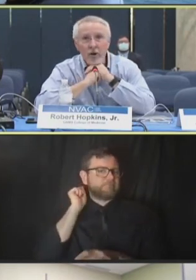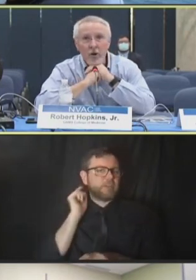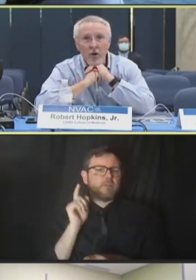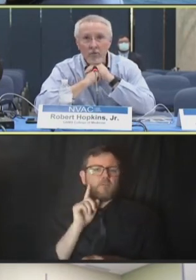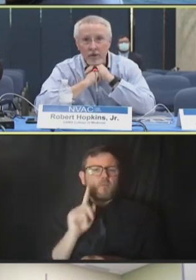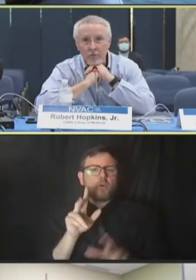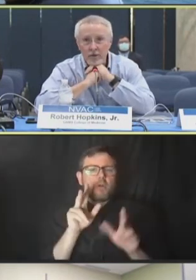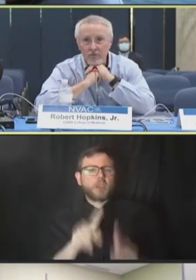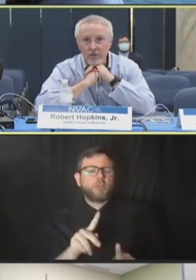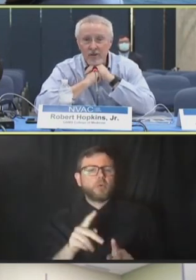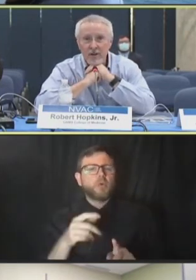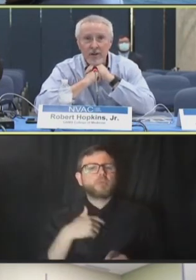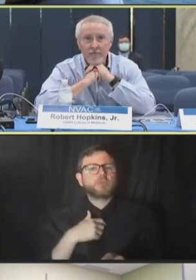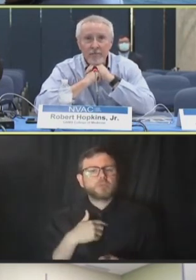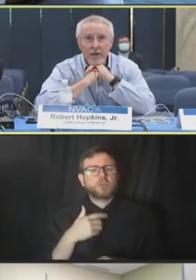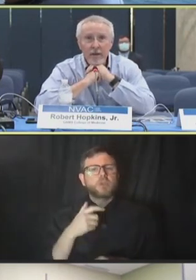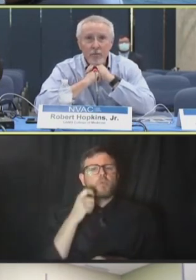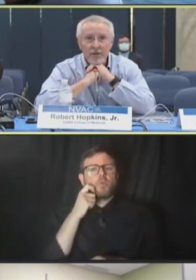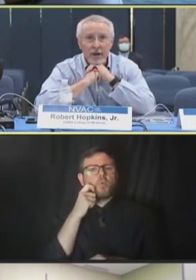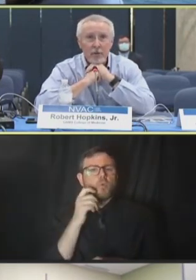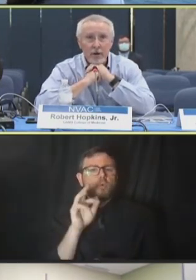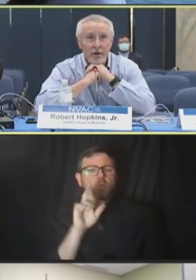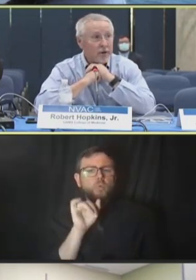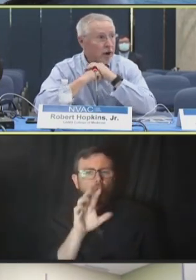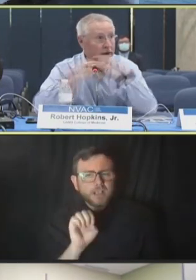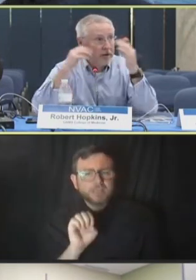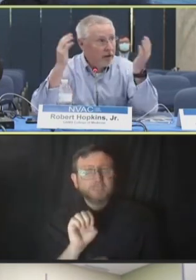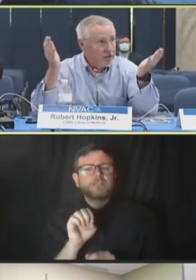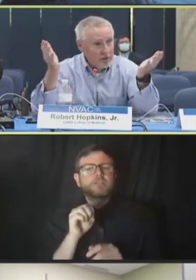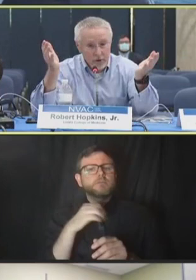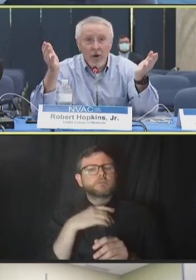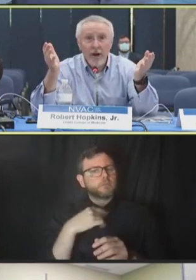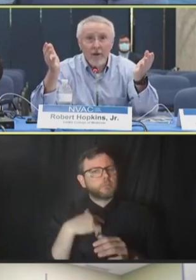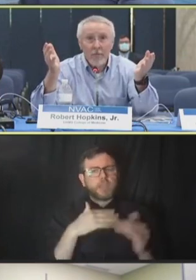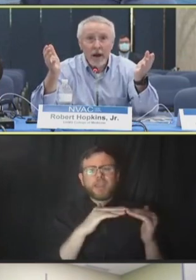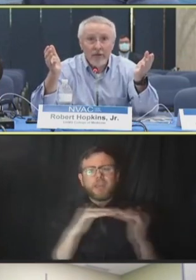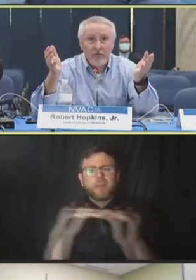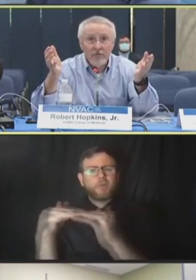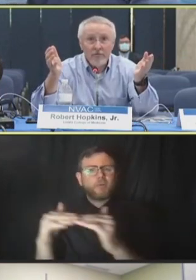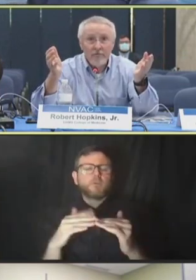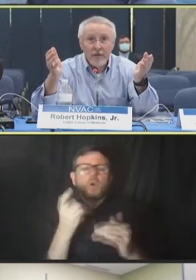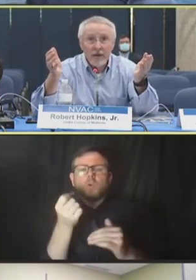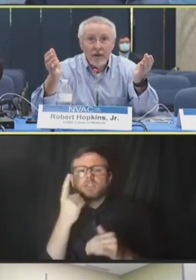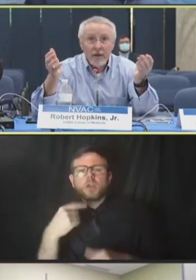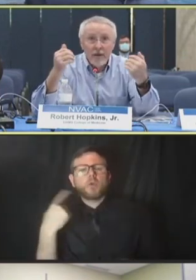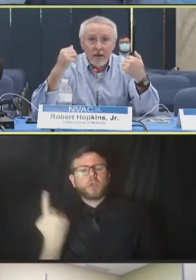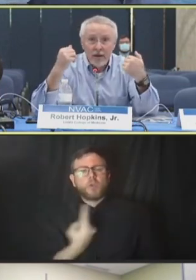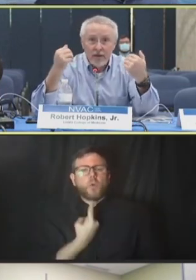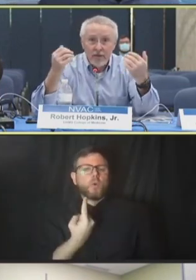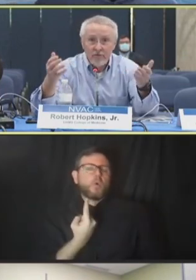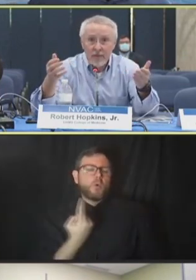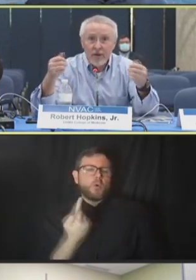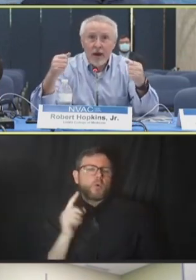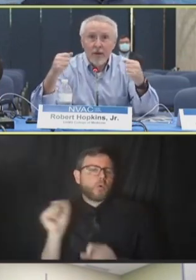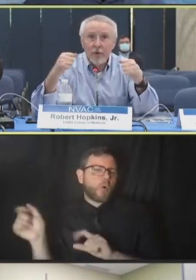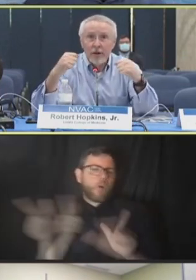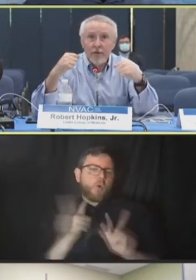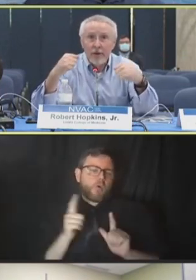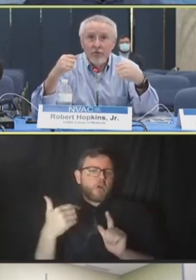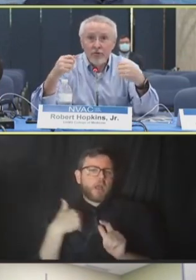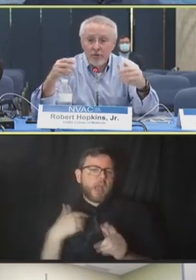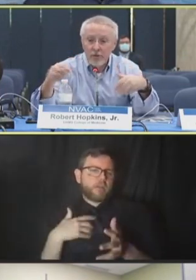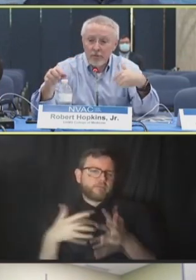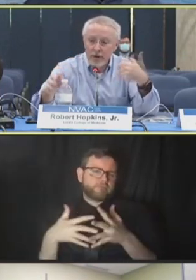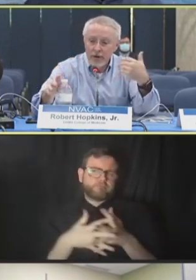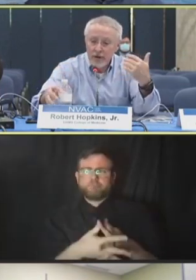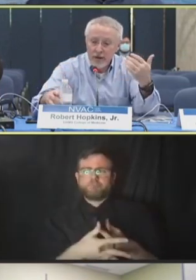treat all that we see with equanimity, recognizing that we all have our biases. Yet at the same time, we need to make